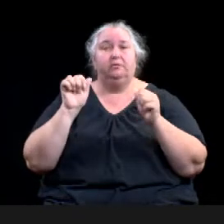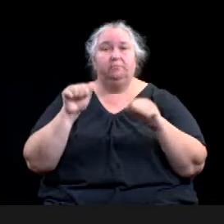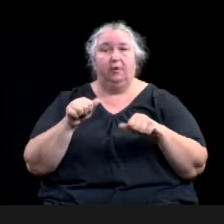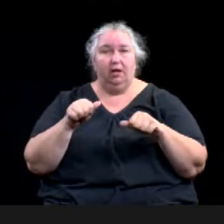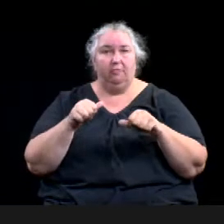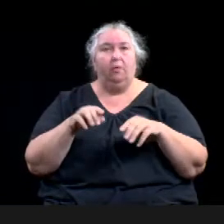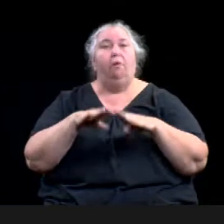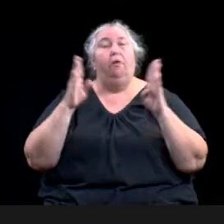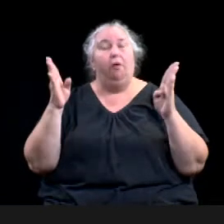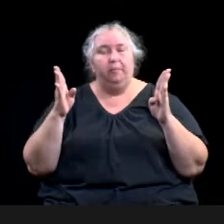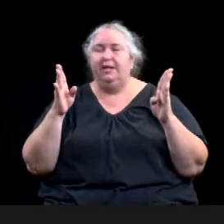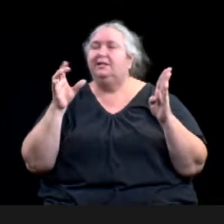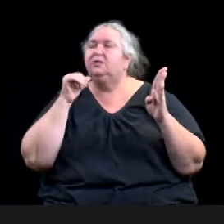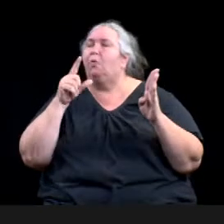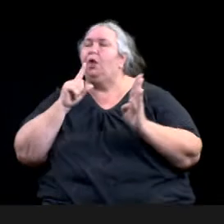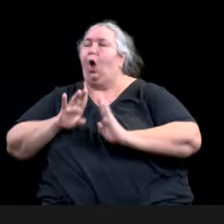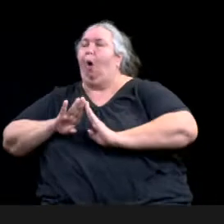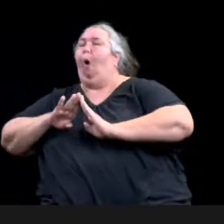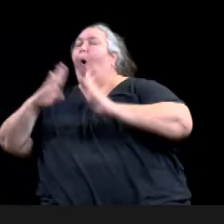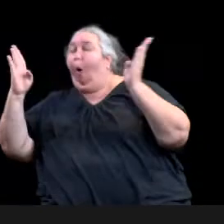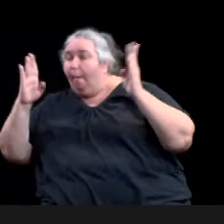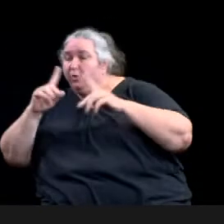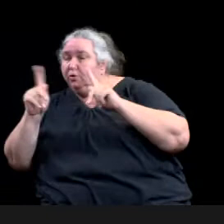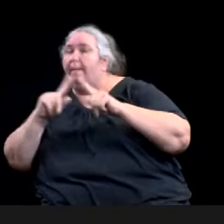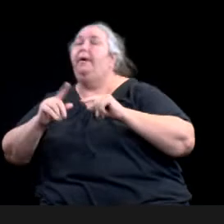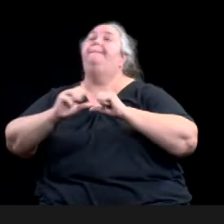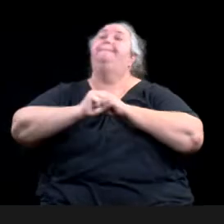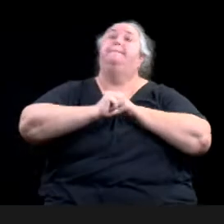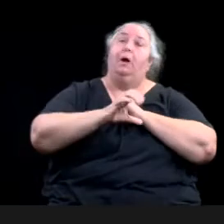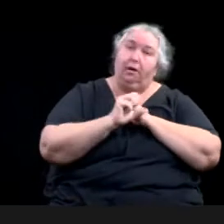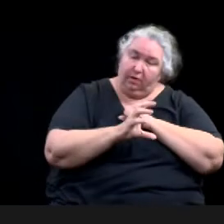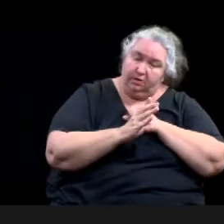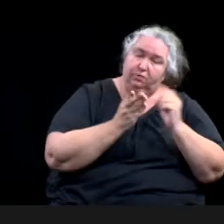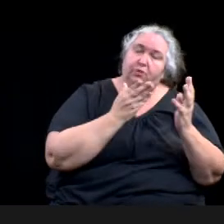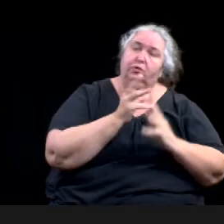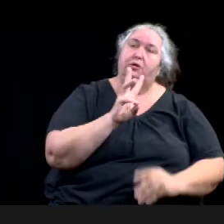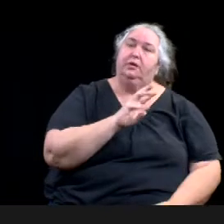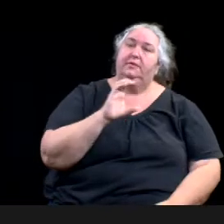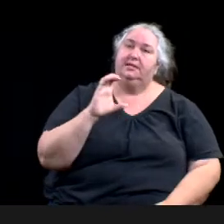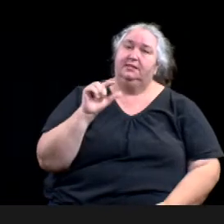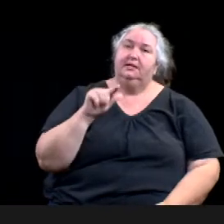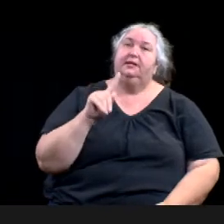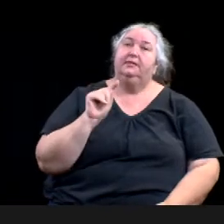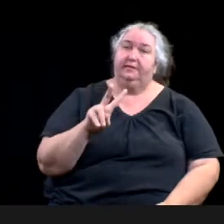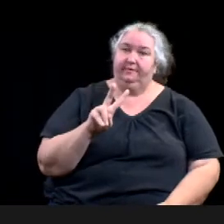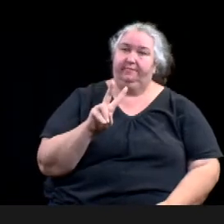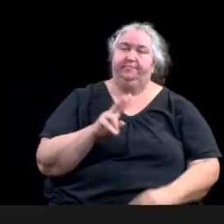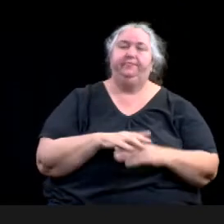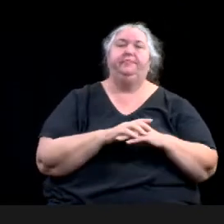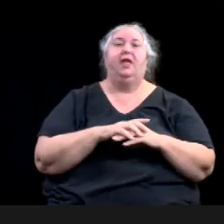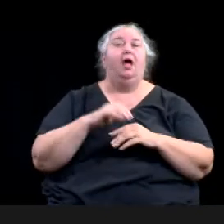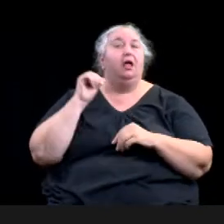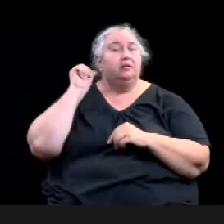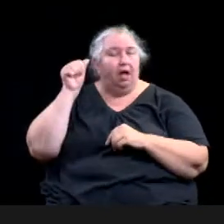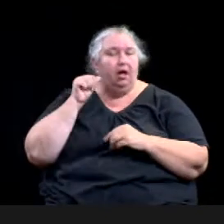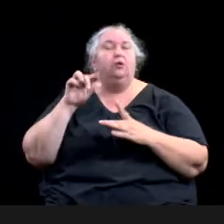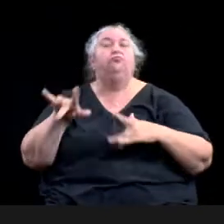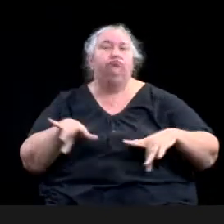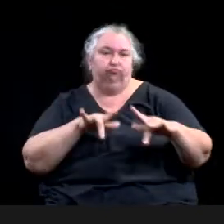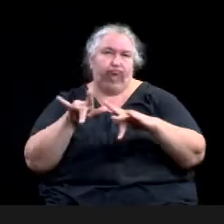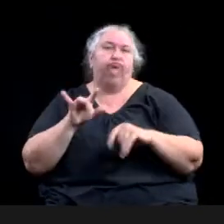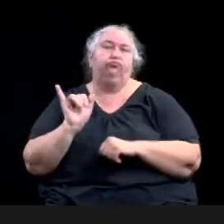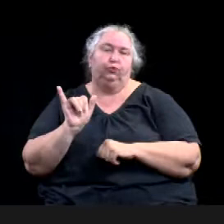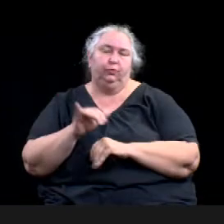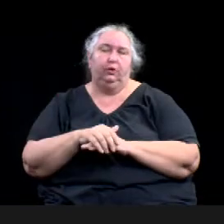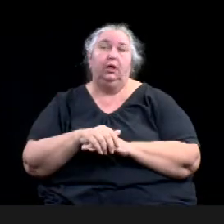The audio is also being recorded. The video and audio recordings will be available to the public. According to the governor and attorney general,